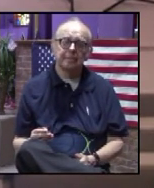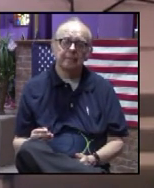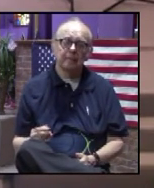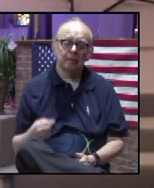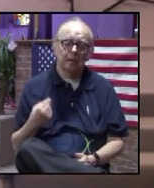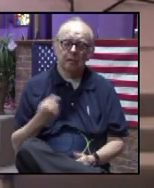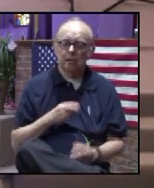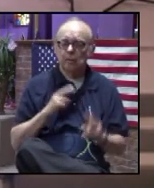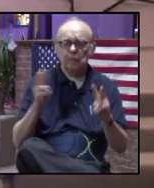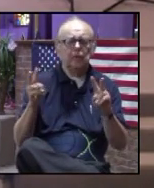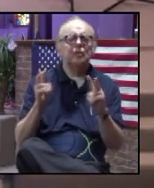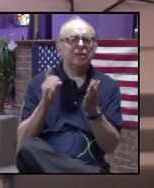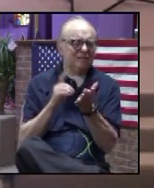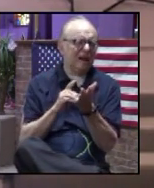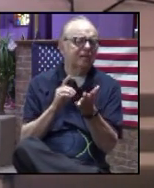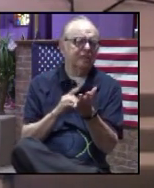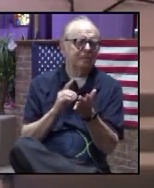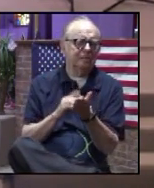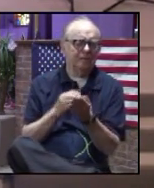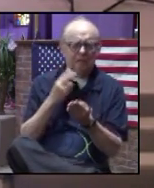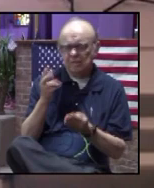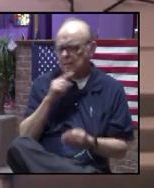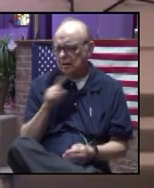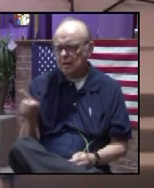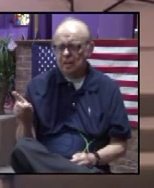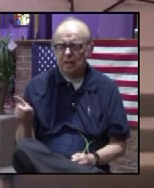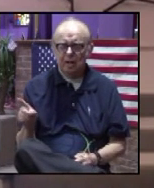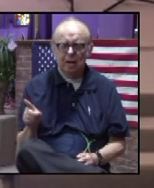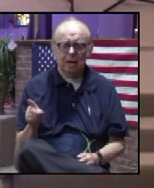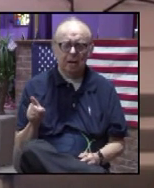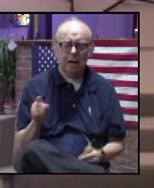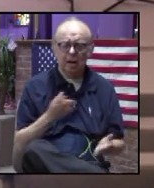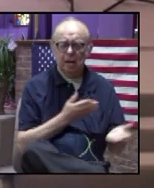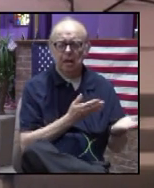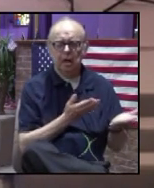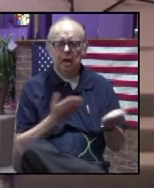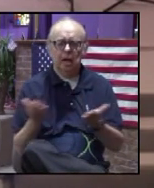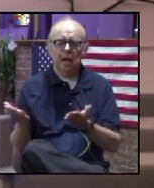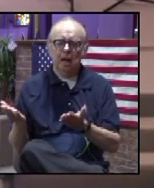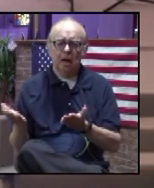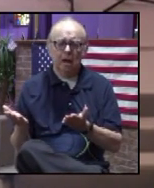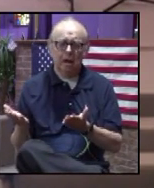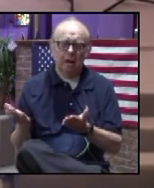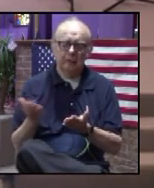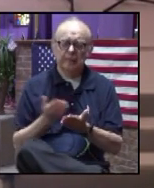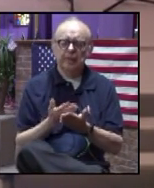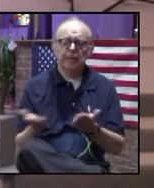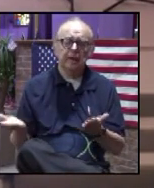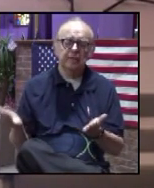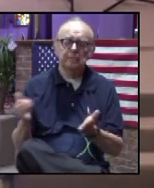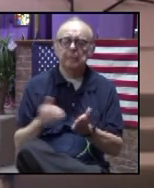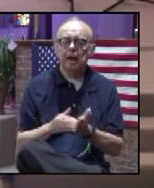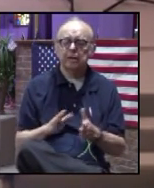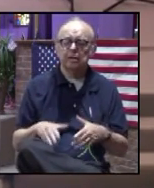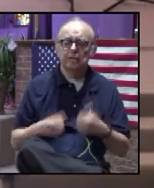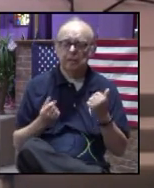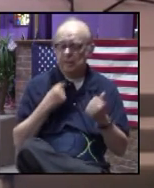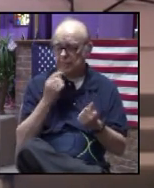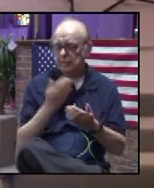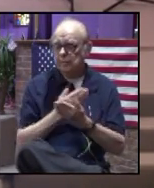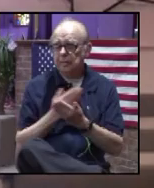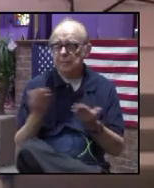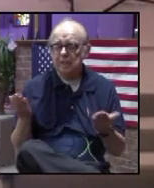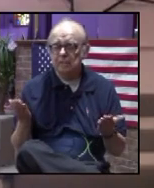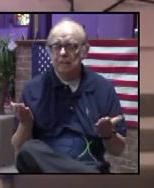we look at doctors and we look at them as bringing things back to life. But let me say this to